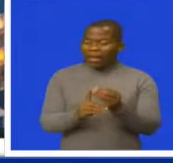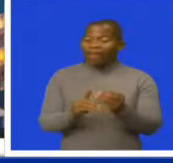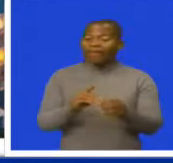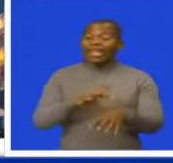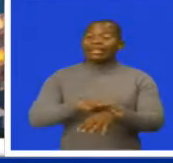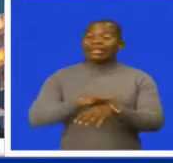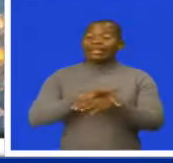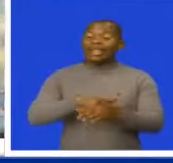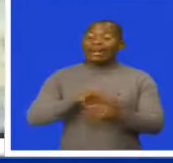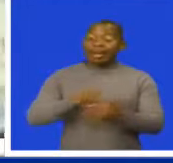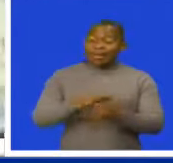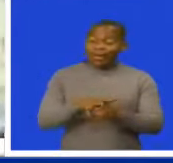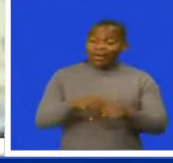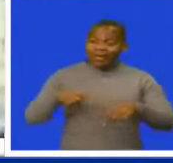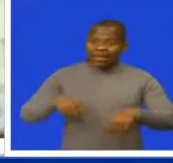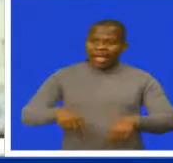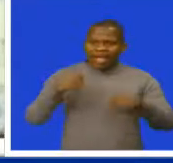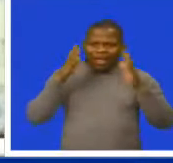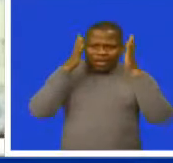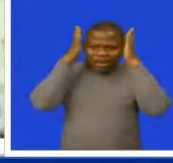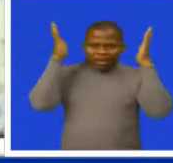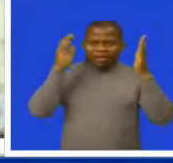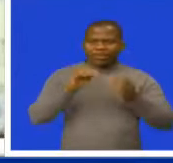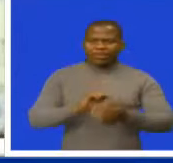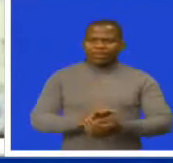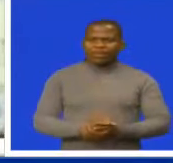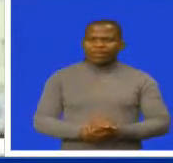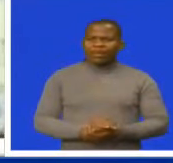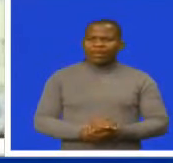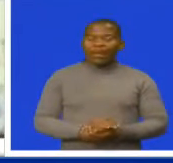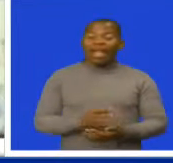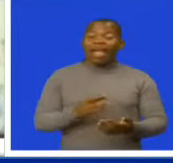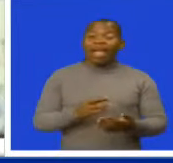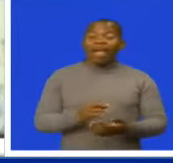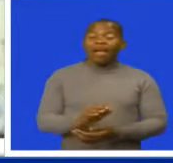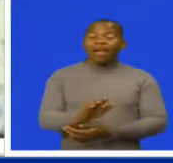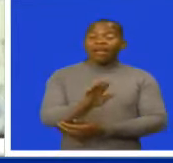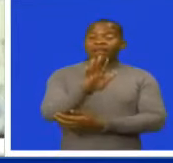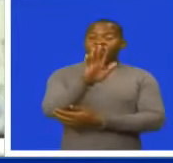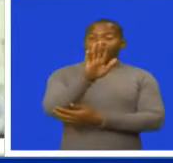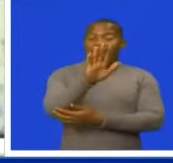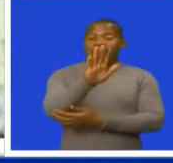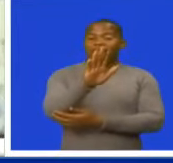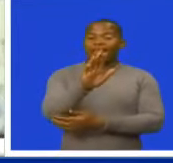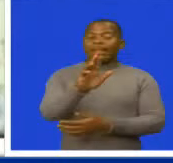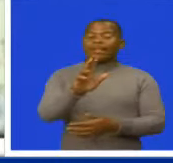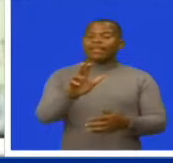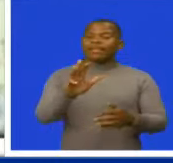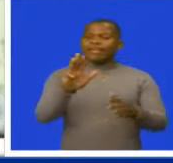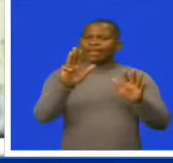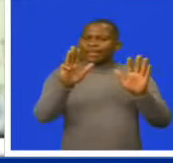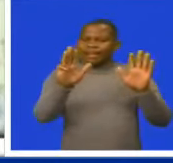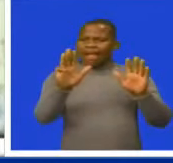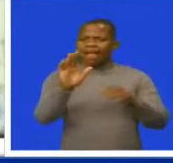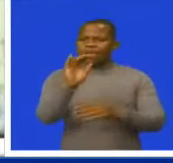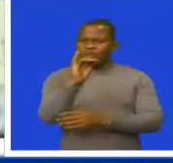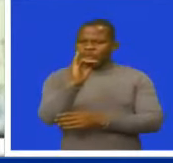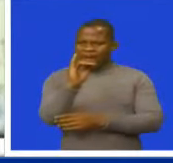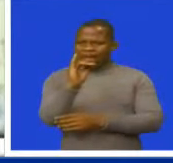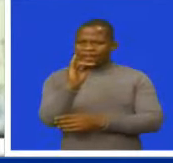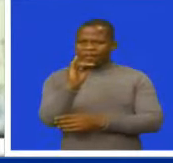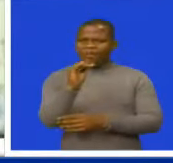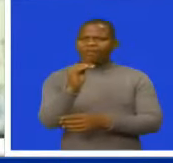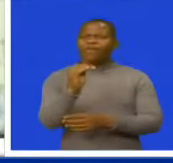eVay. Ngekusho kwembiko lokhishwe litiko letempilo ingu-591 imiphumela lebuyile namuhla lapho